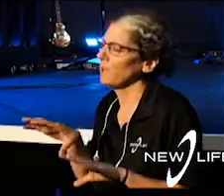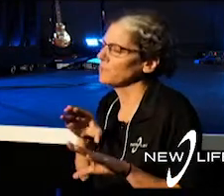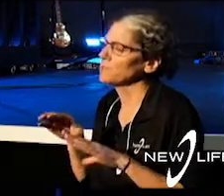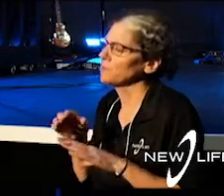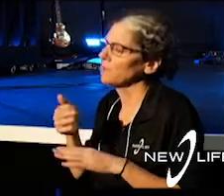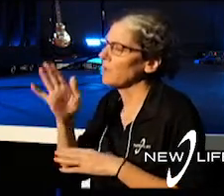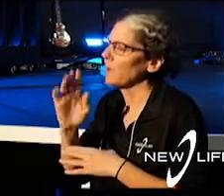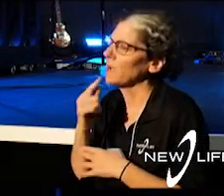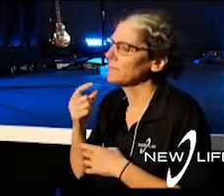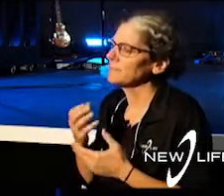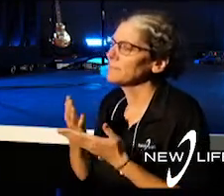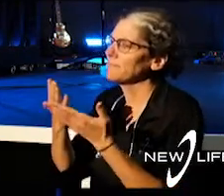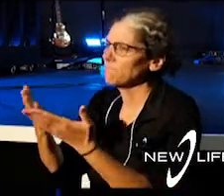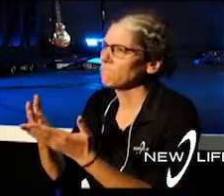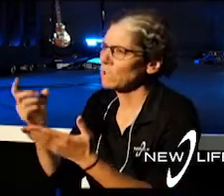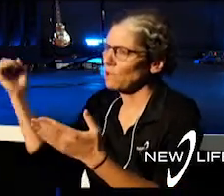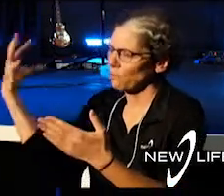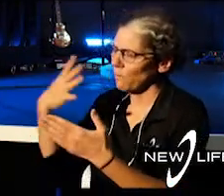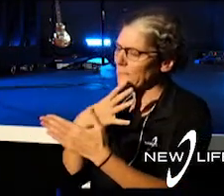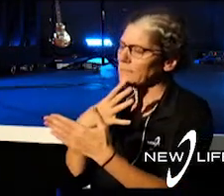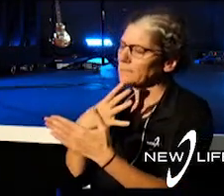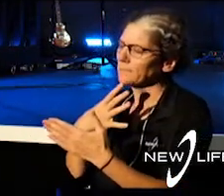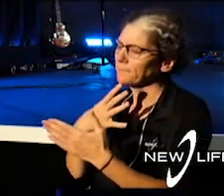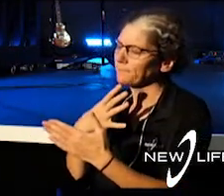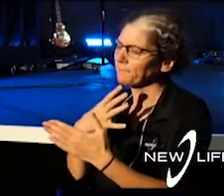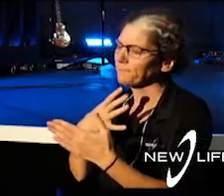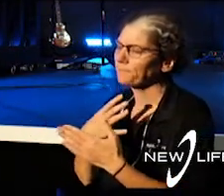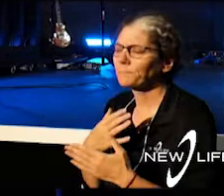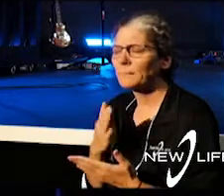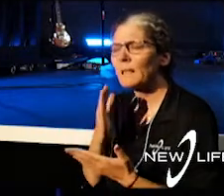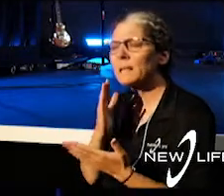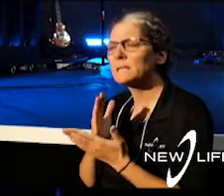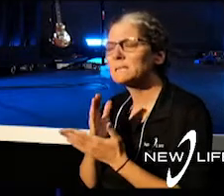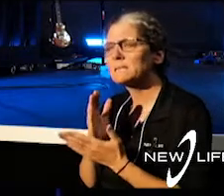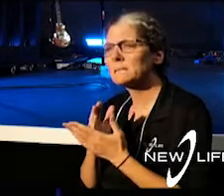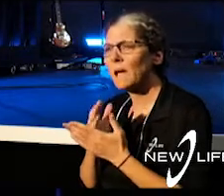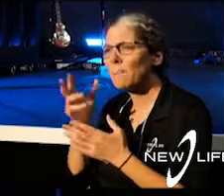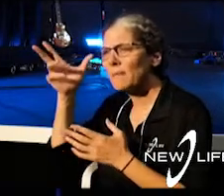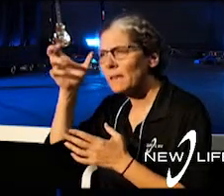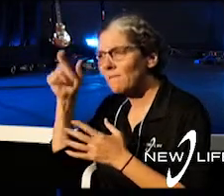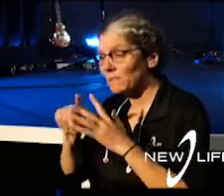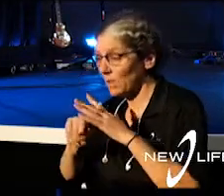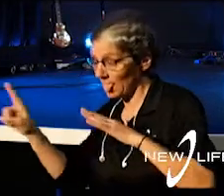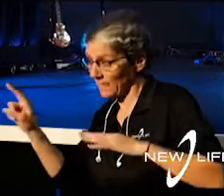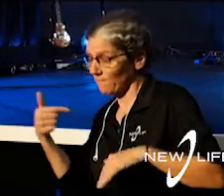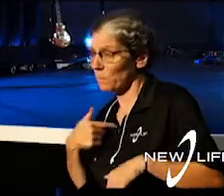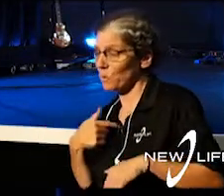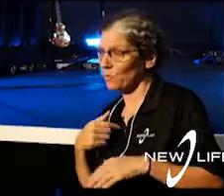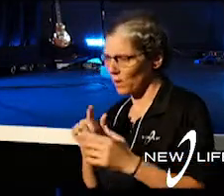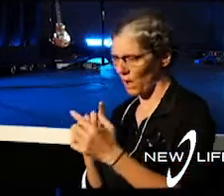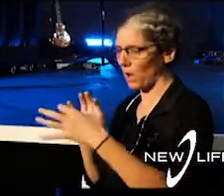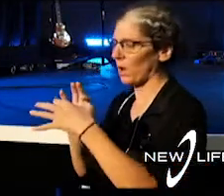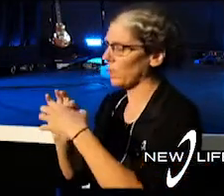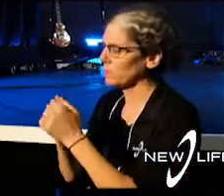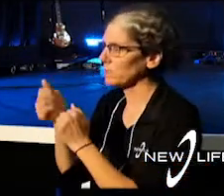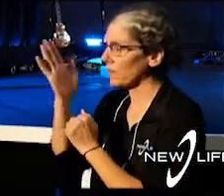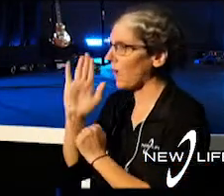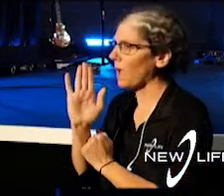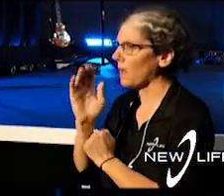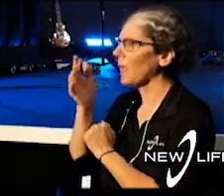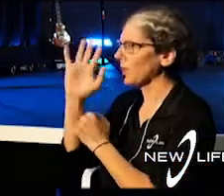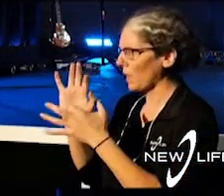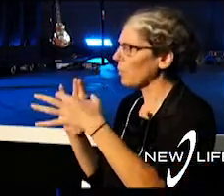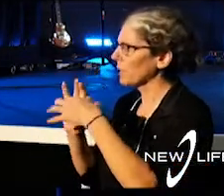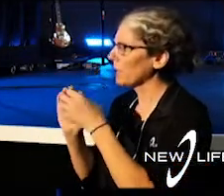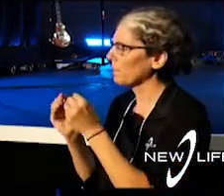James goes on and says, "Submit yourselves, therefore, to God. Resist the devil, and he will flee from you. Draw near to God, and he will draw near